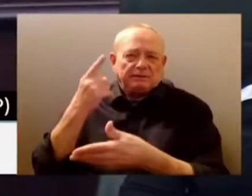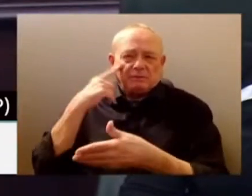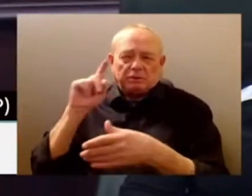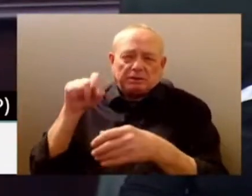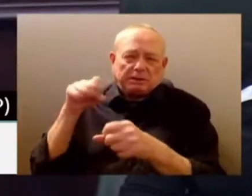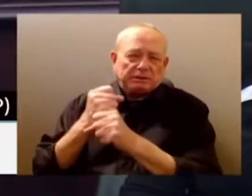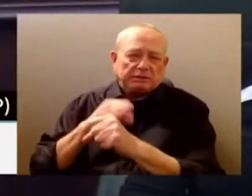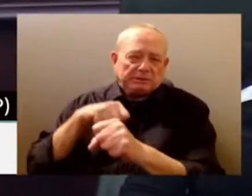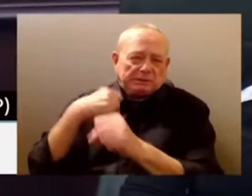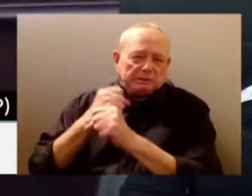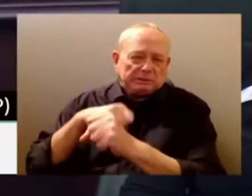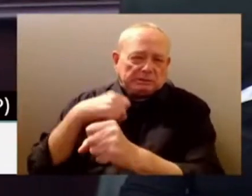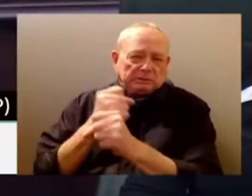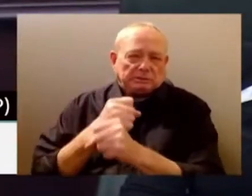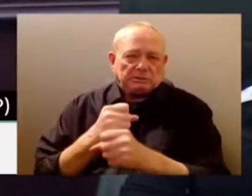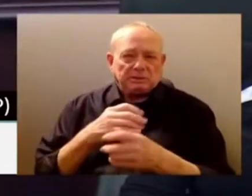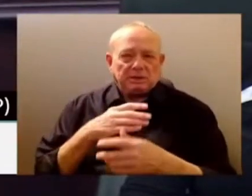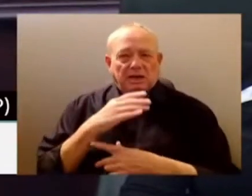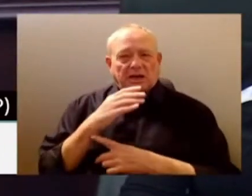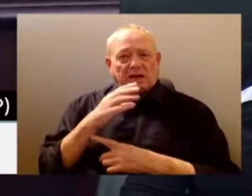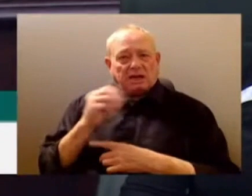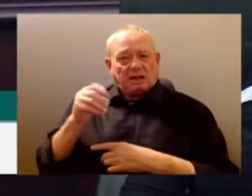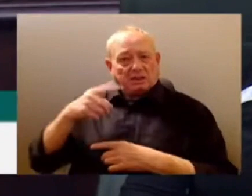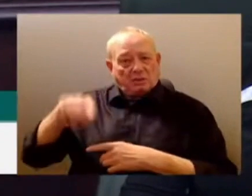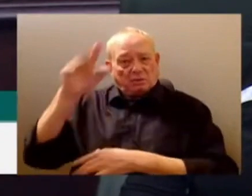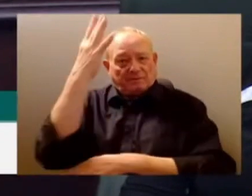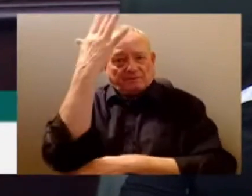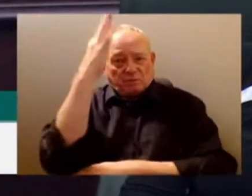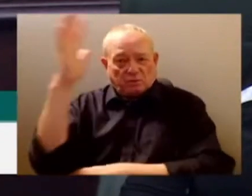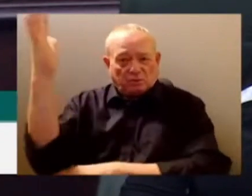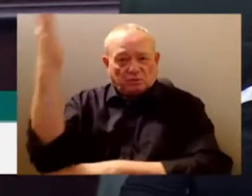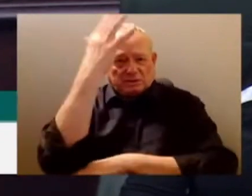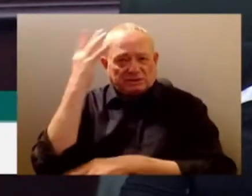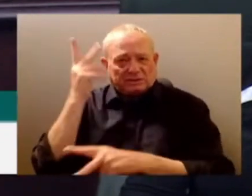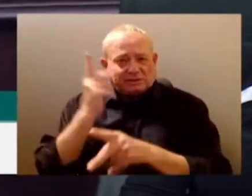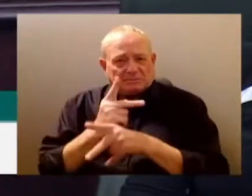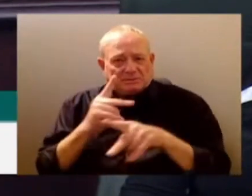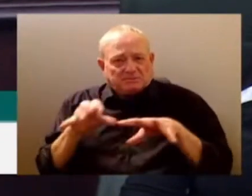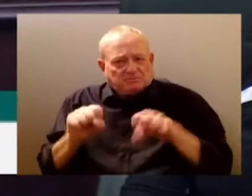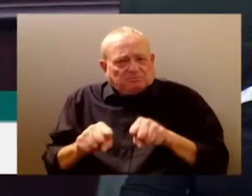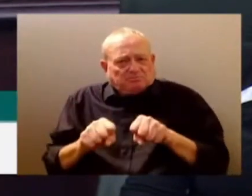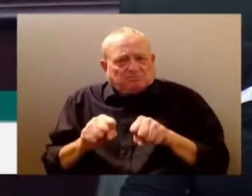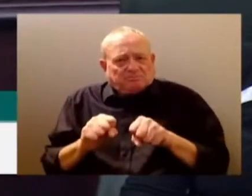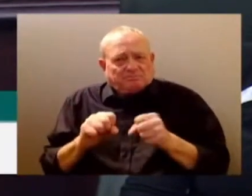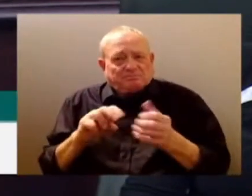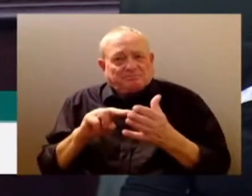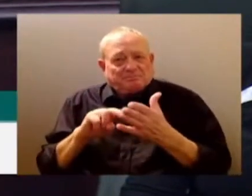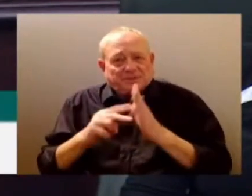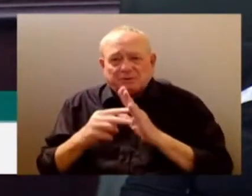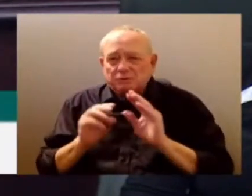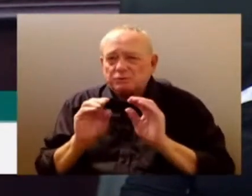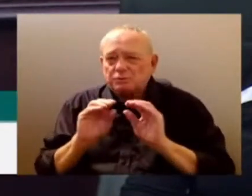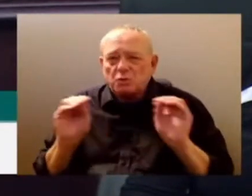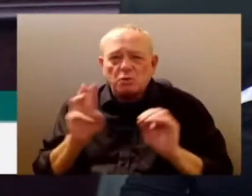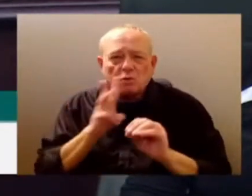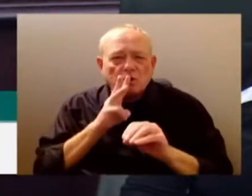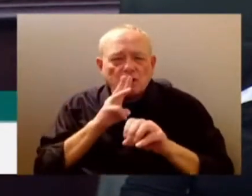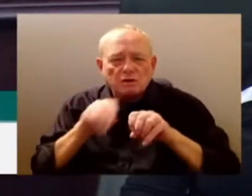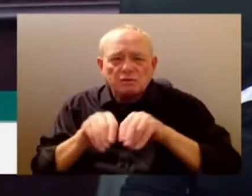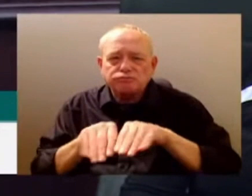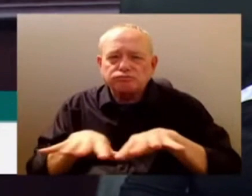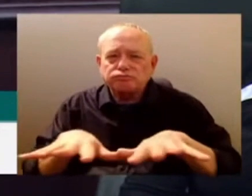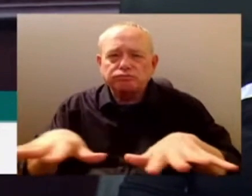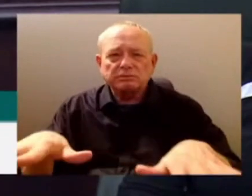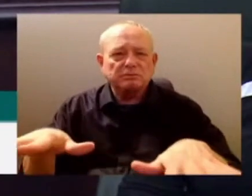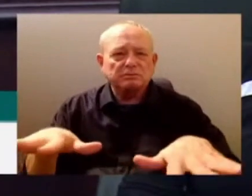in the headwaters mitigate the impacts of flood and drought and provide critical habitat for several species at risk, and given that protesters